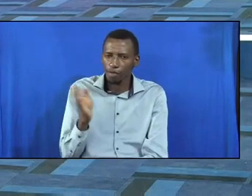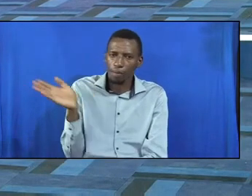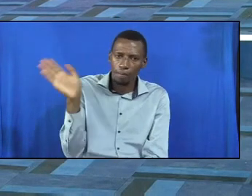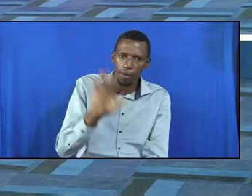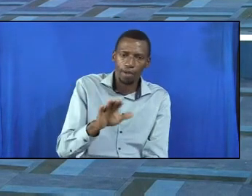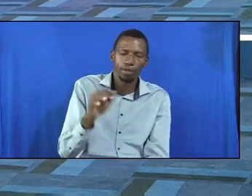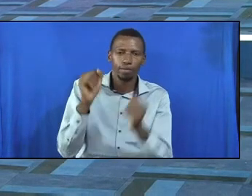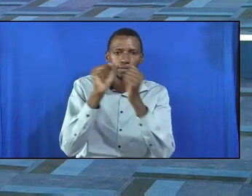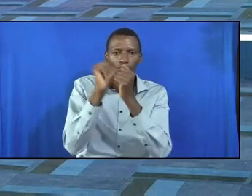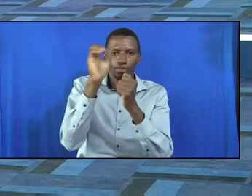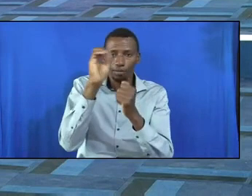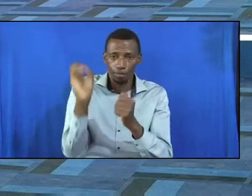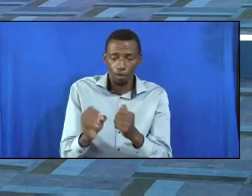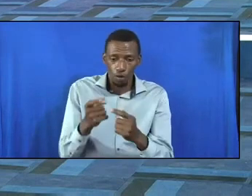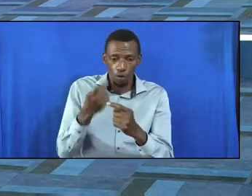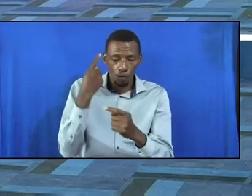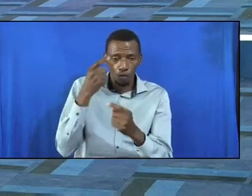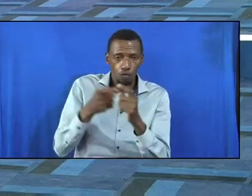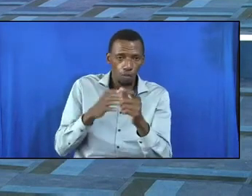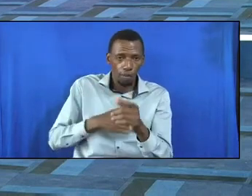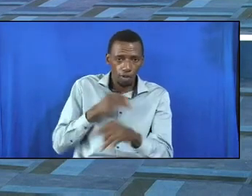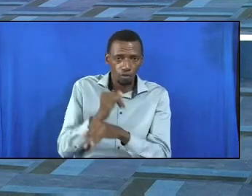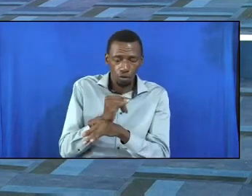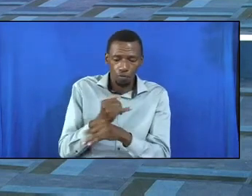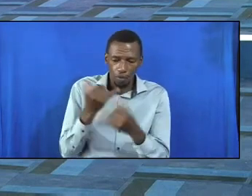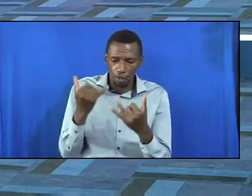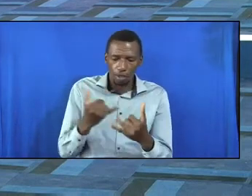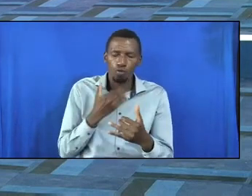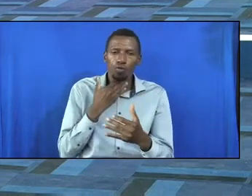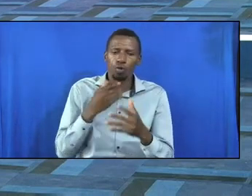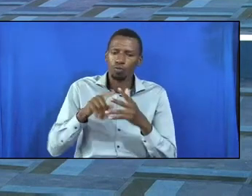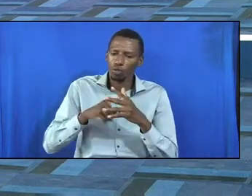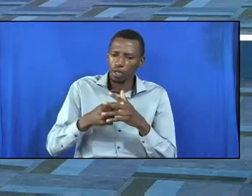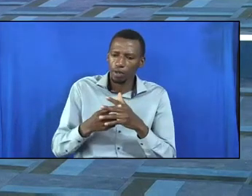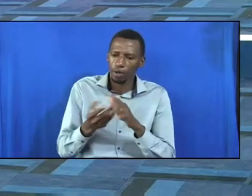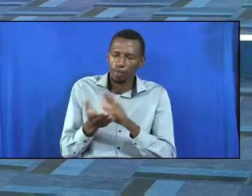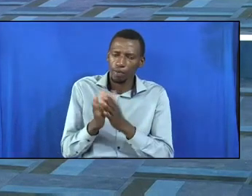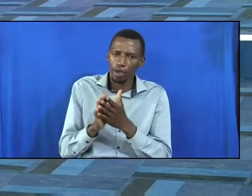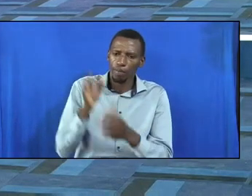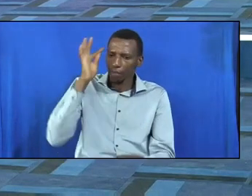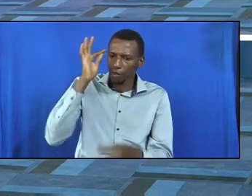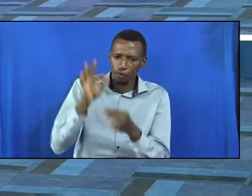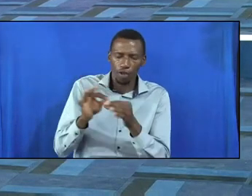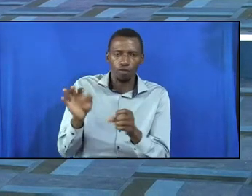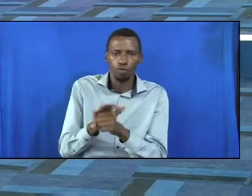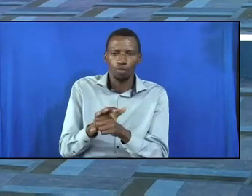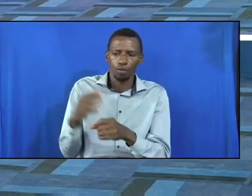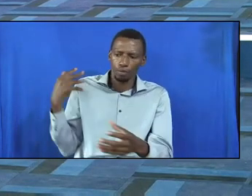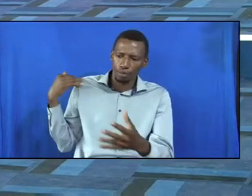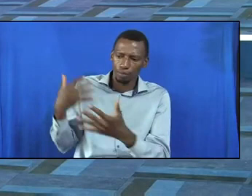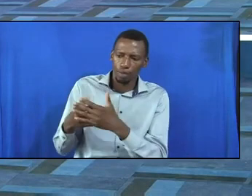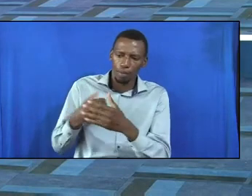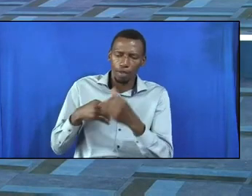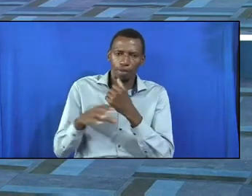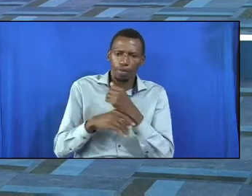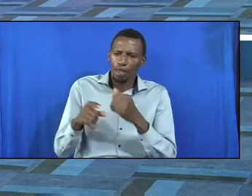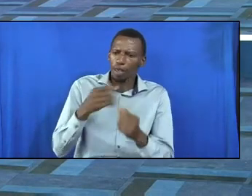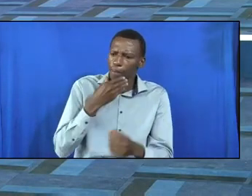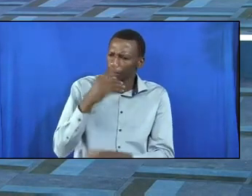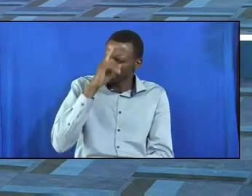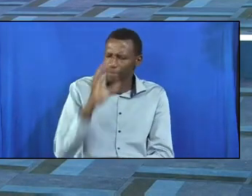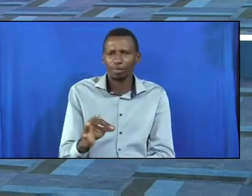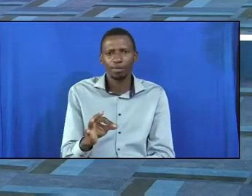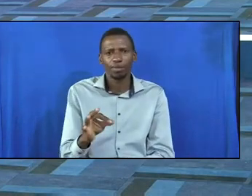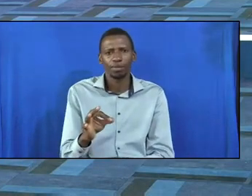job. I now want to start being faithful, and I want to return all that I dropped. Oh, and he was so serious. He